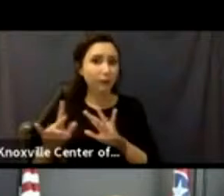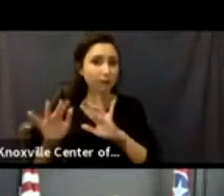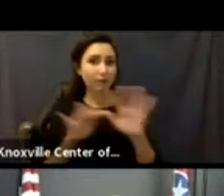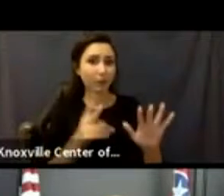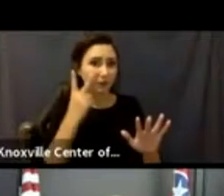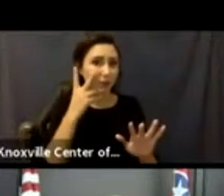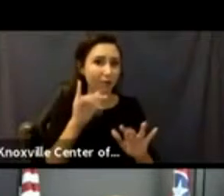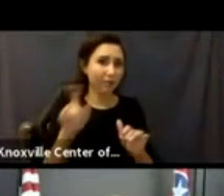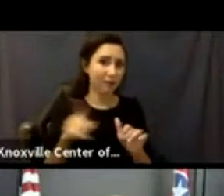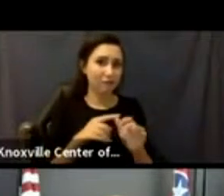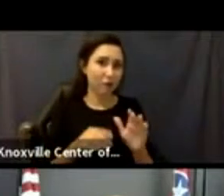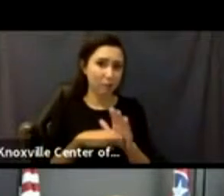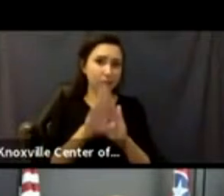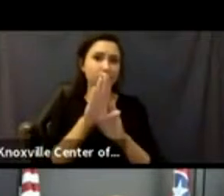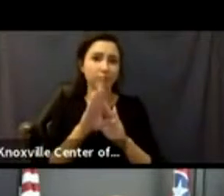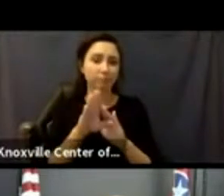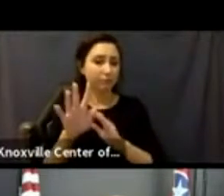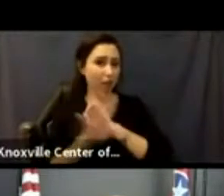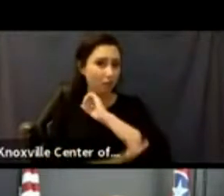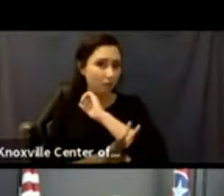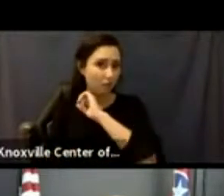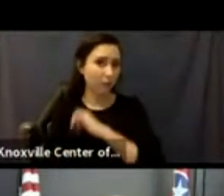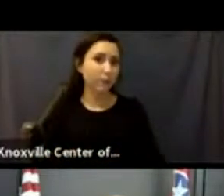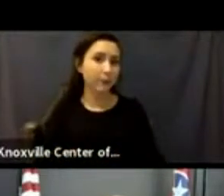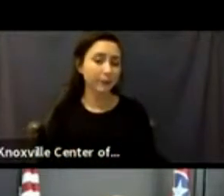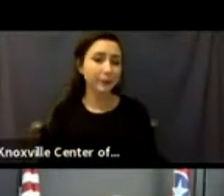first spike this fall.